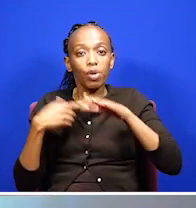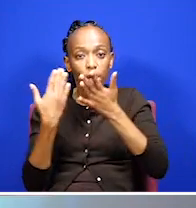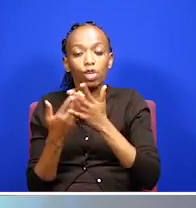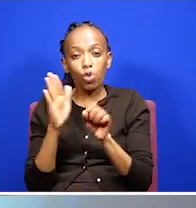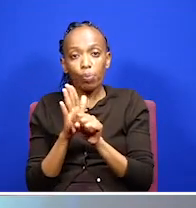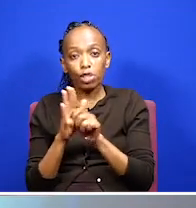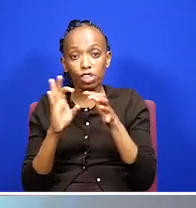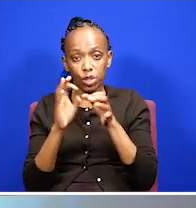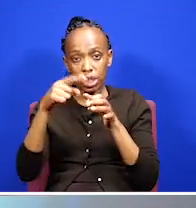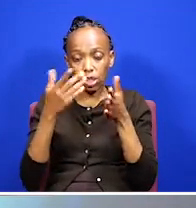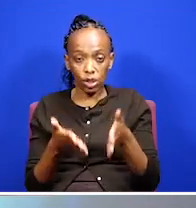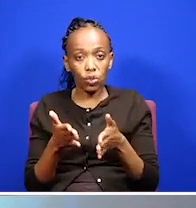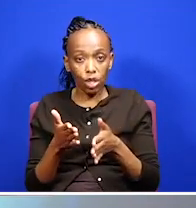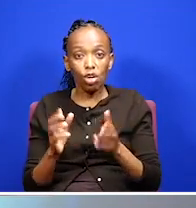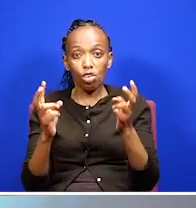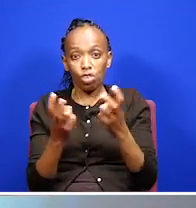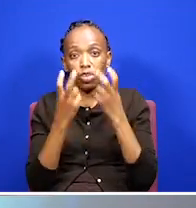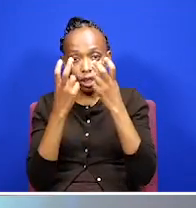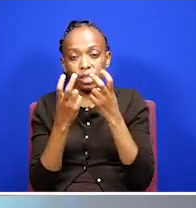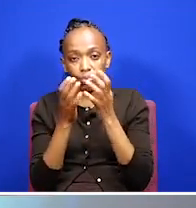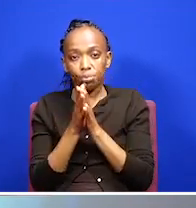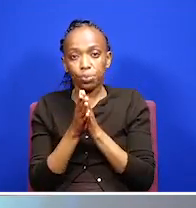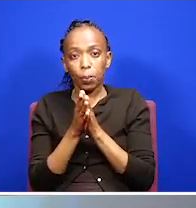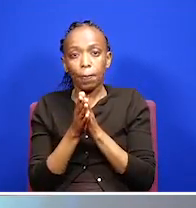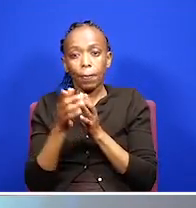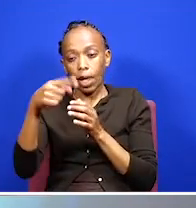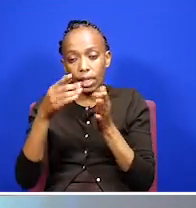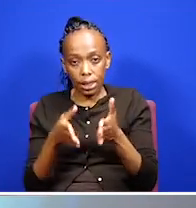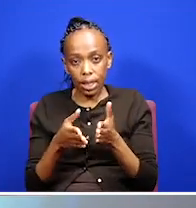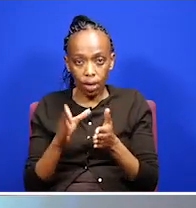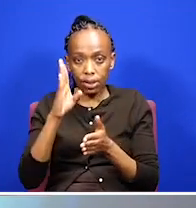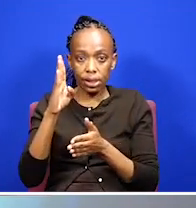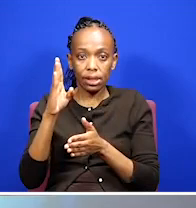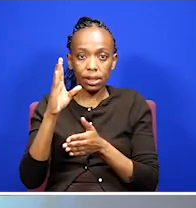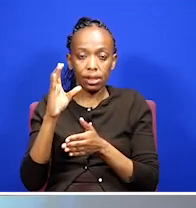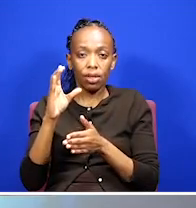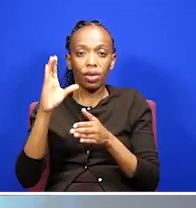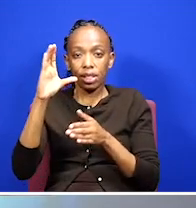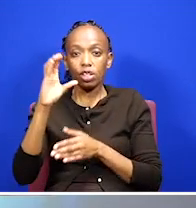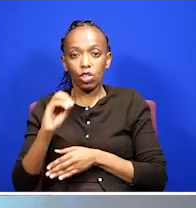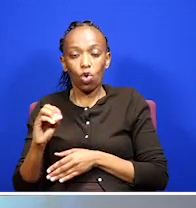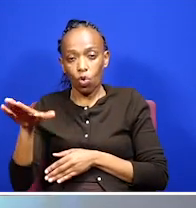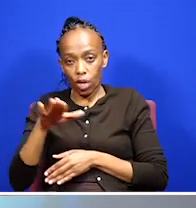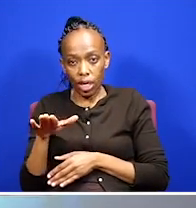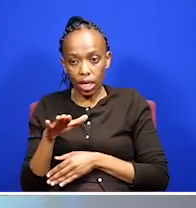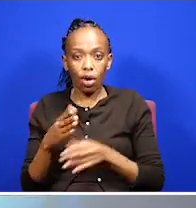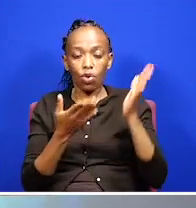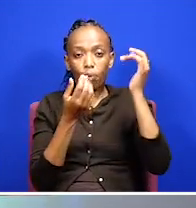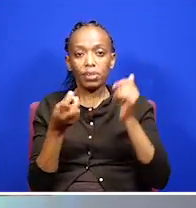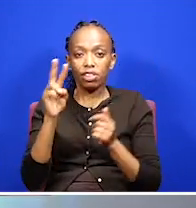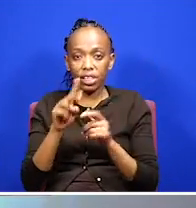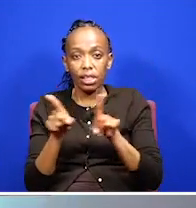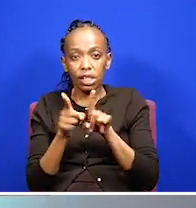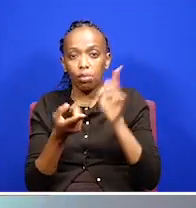you so much for joining us today, for tuning in to us here on CTEM Church Online platforms, on Hope